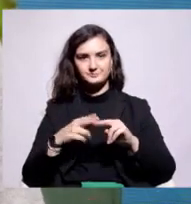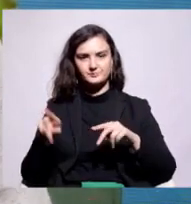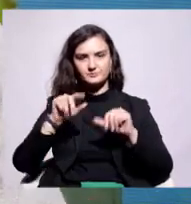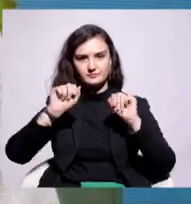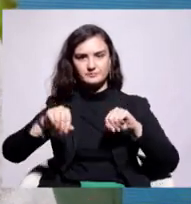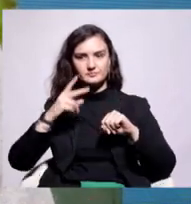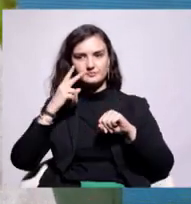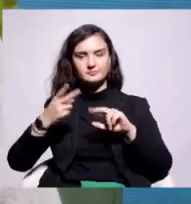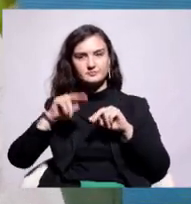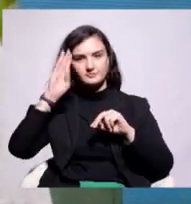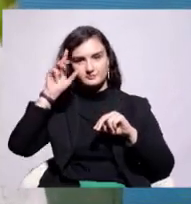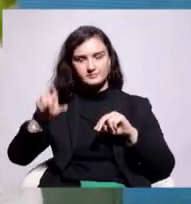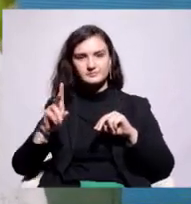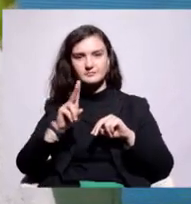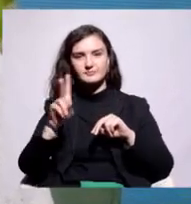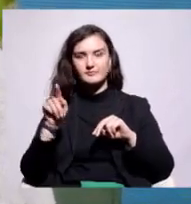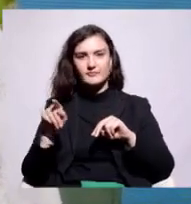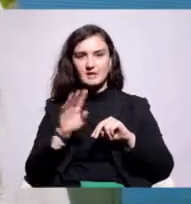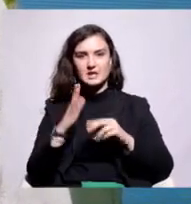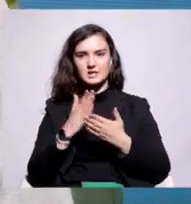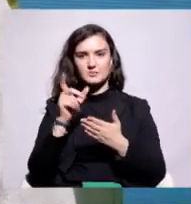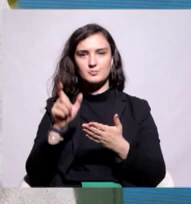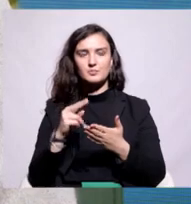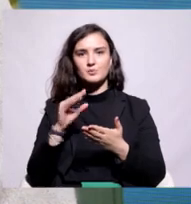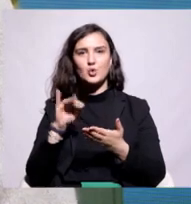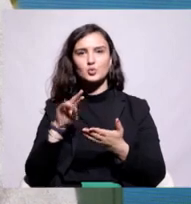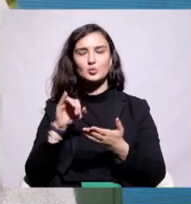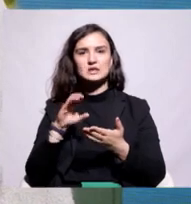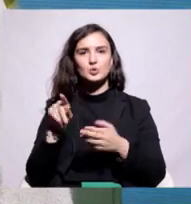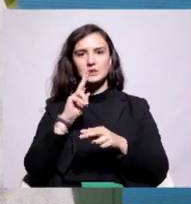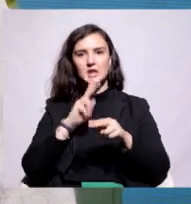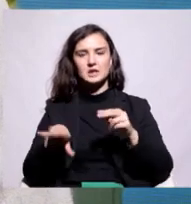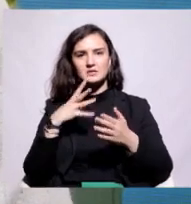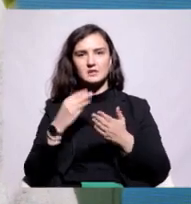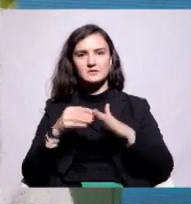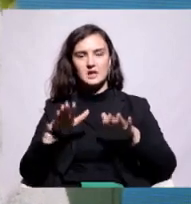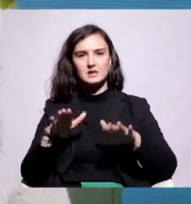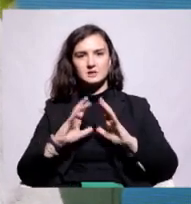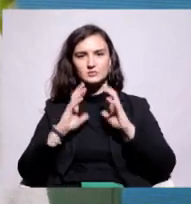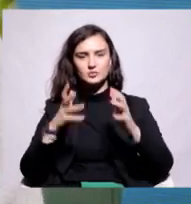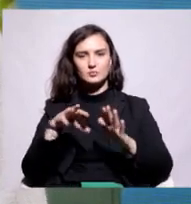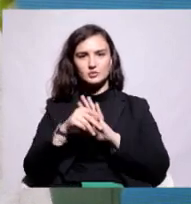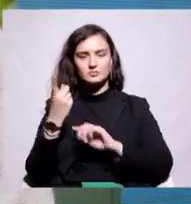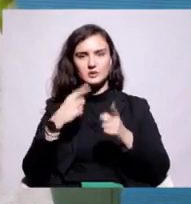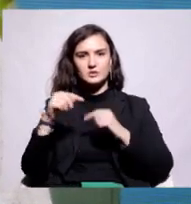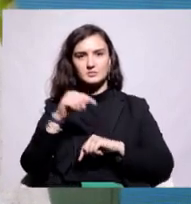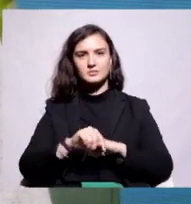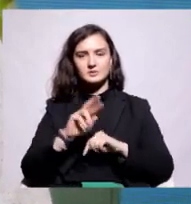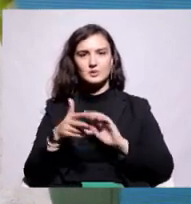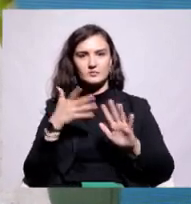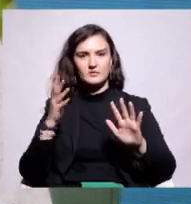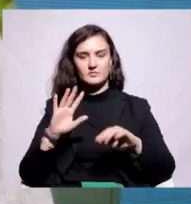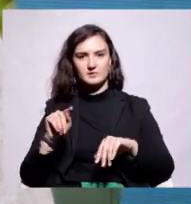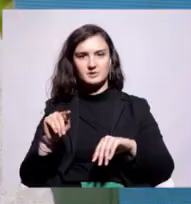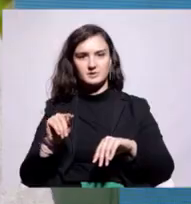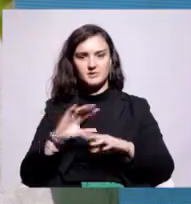can see that this is a man who, if you're not productive, you lose your place in the world and you come back and you're confused